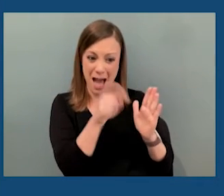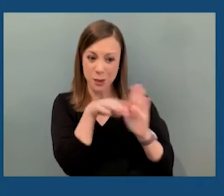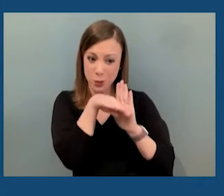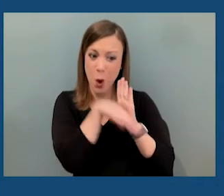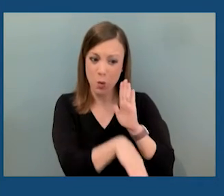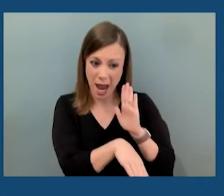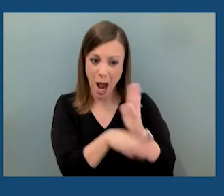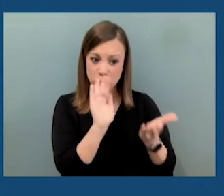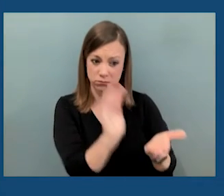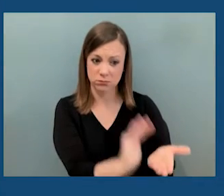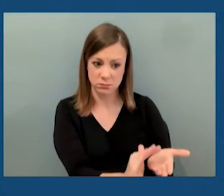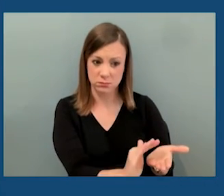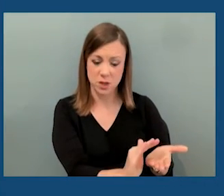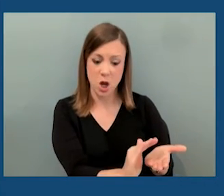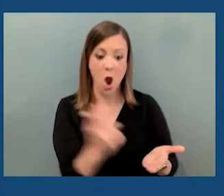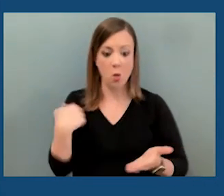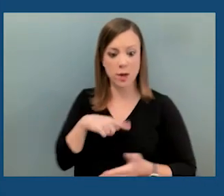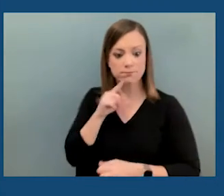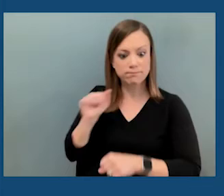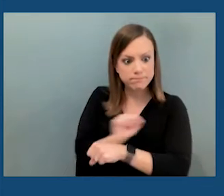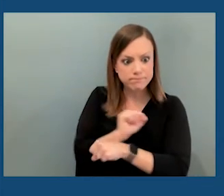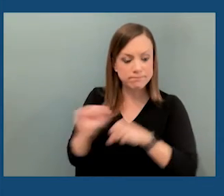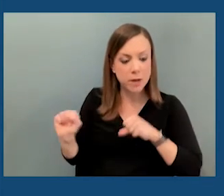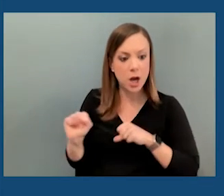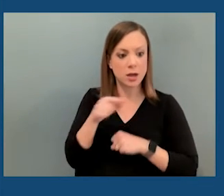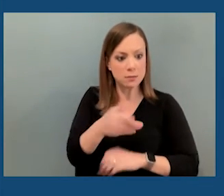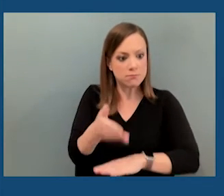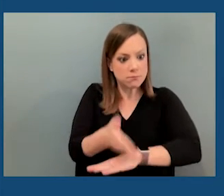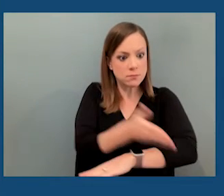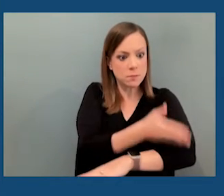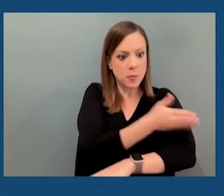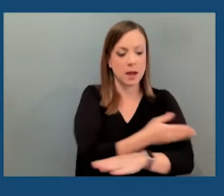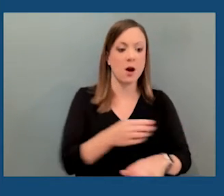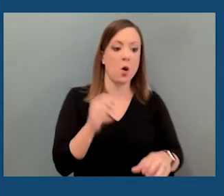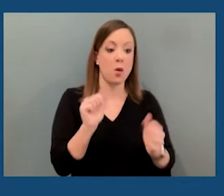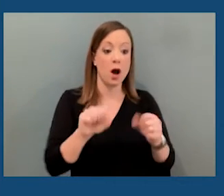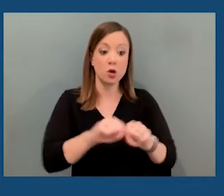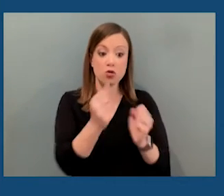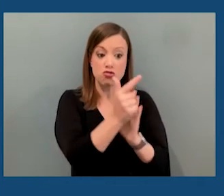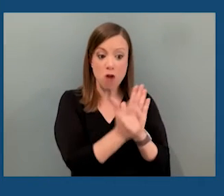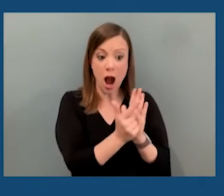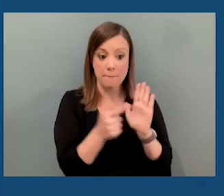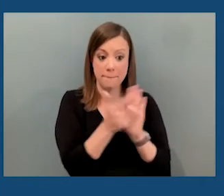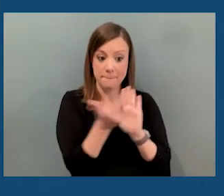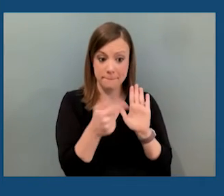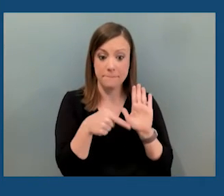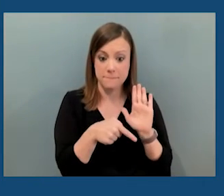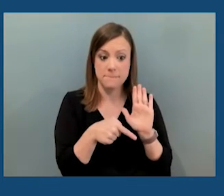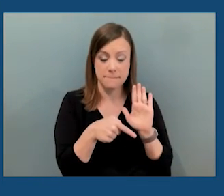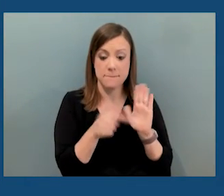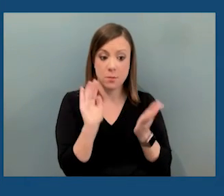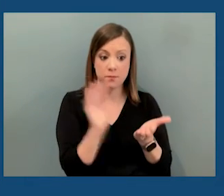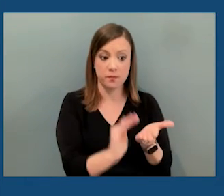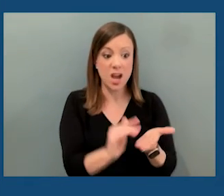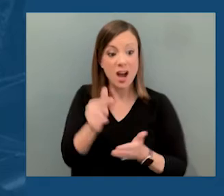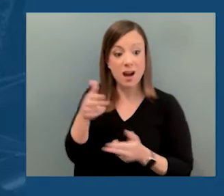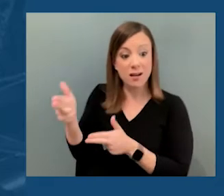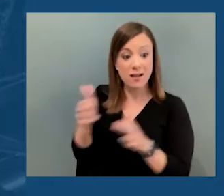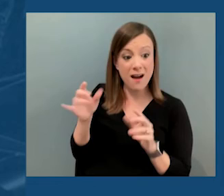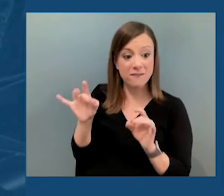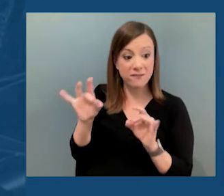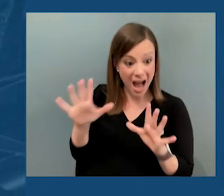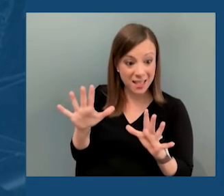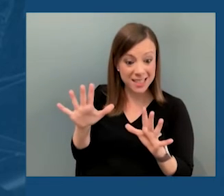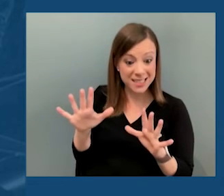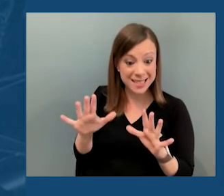made genuine progress. Gun violence, which is everyone's fear, down 40% in New York